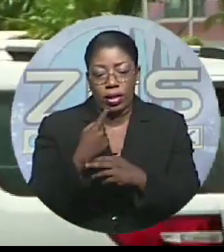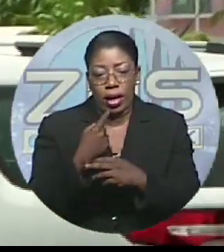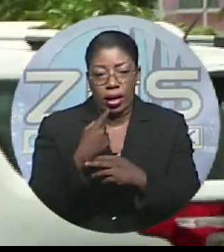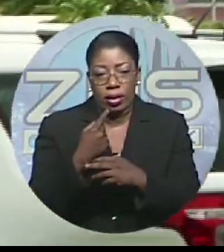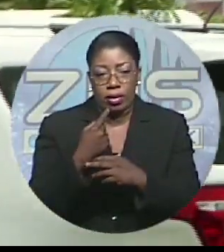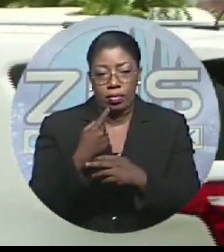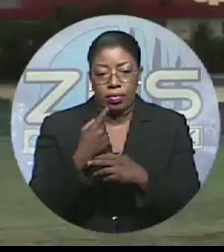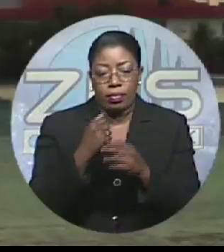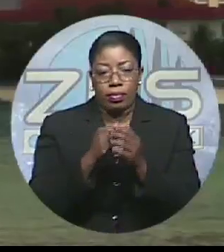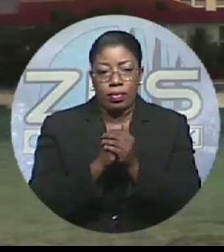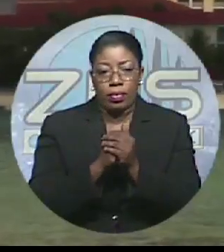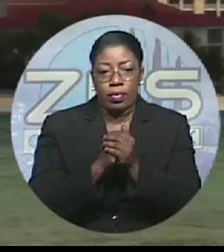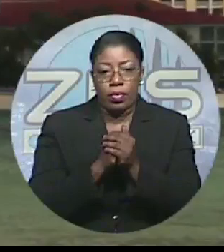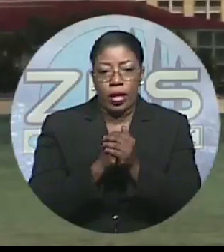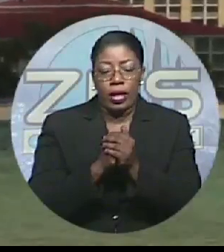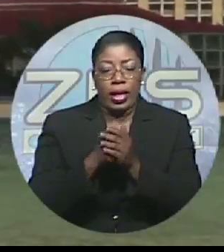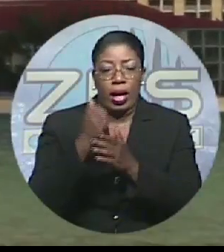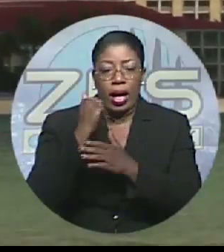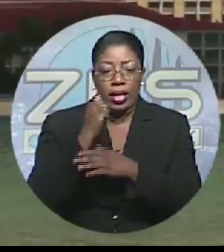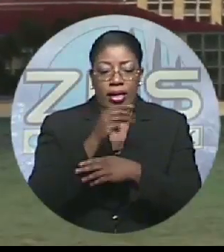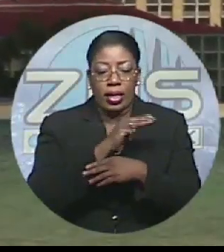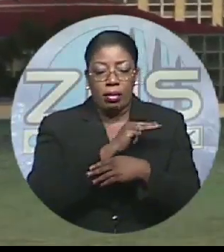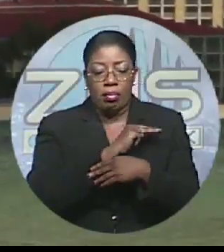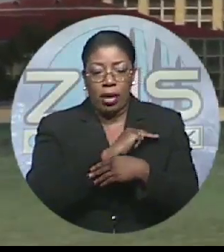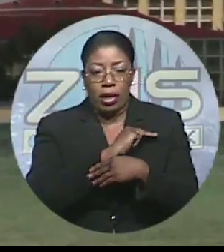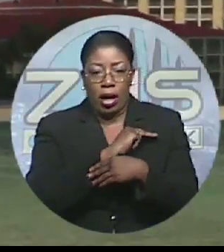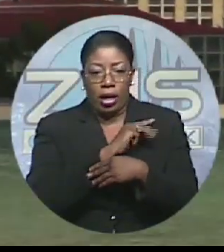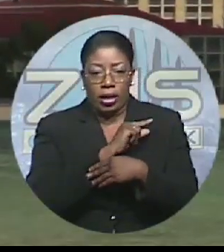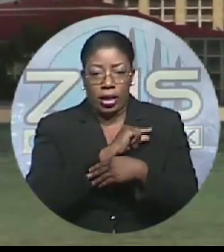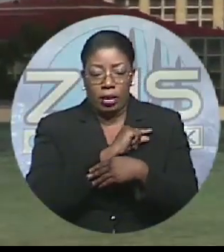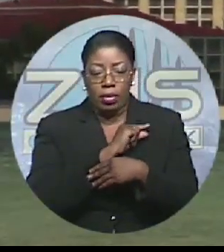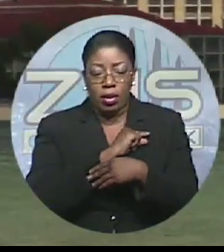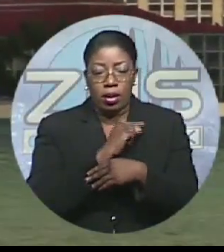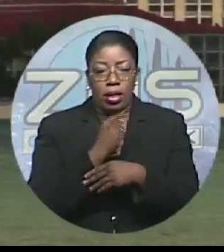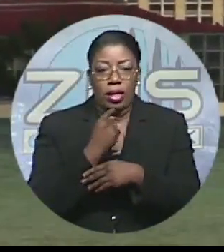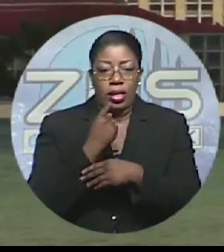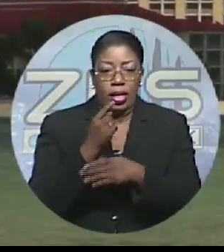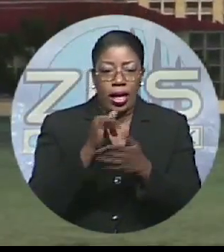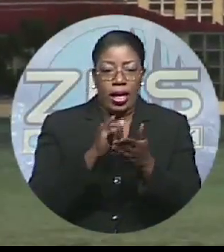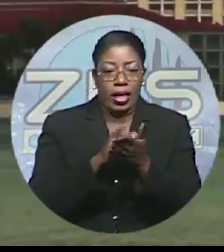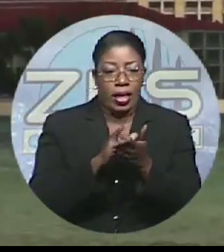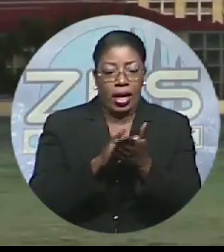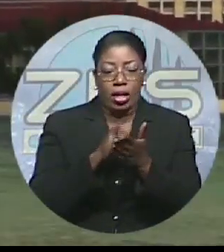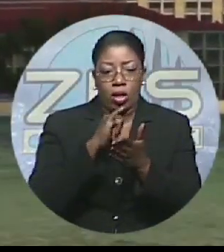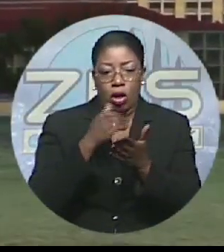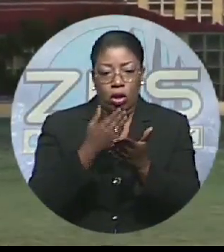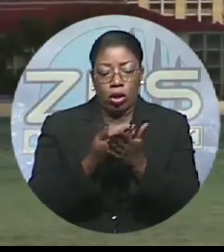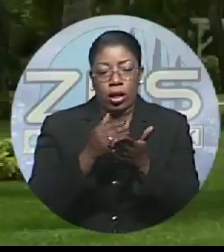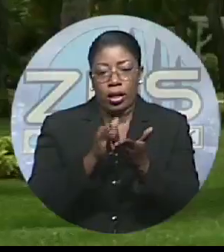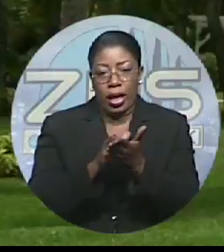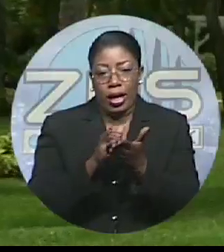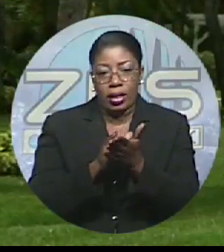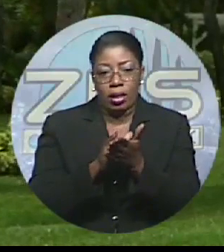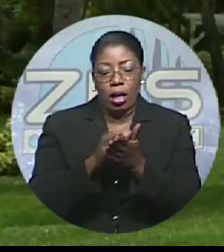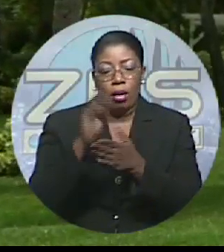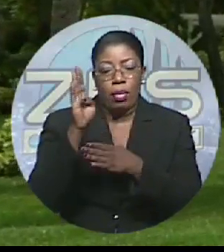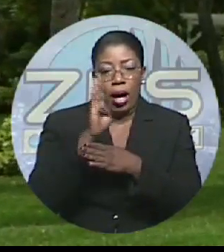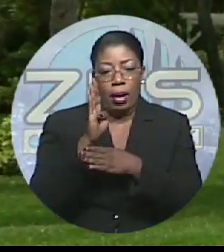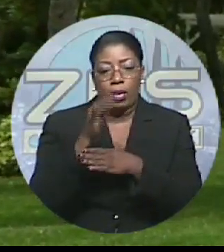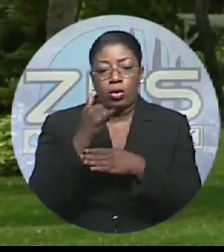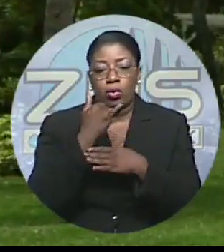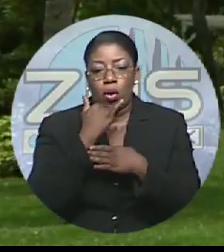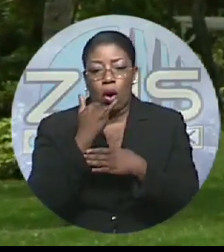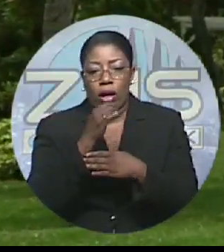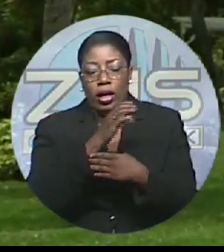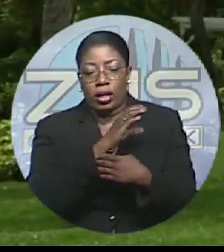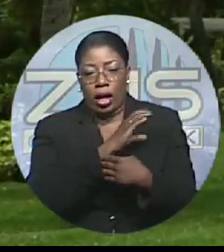was the Attorney General, the Honorable Alison Maynard Gibson QC, and she said that it is unfortunate that Baha has mischaracterized the winding